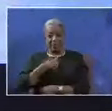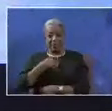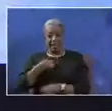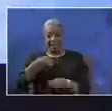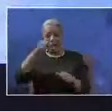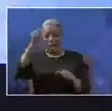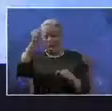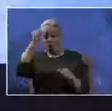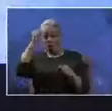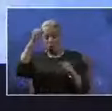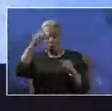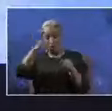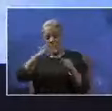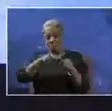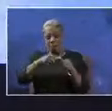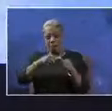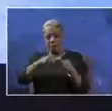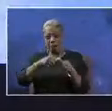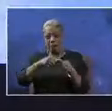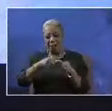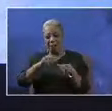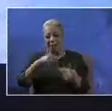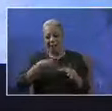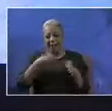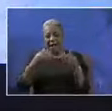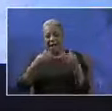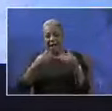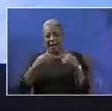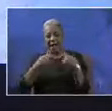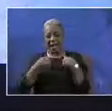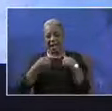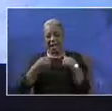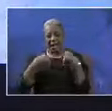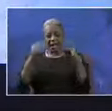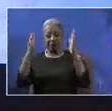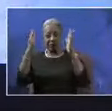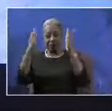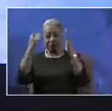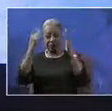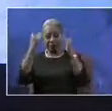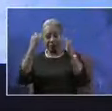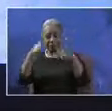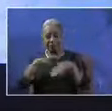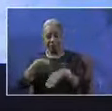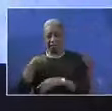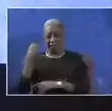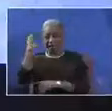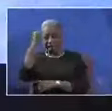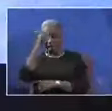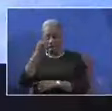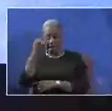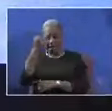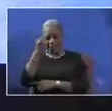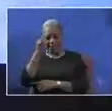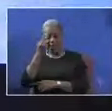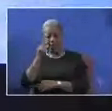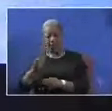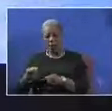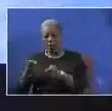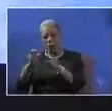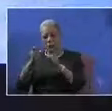to mind. Therefore, as bad as things are, what I am thinking about, which brings me hope, is the